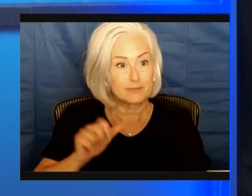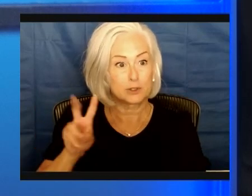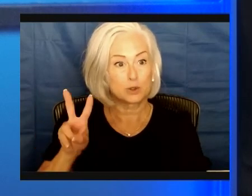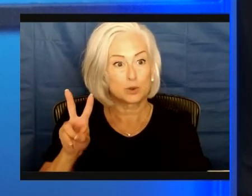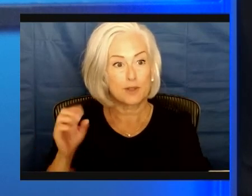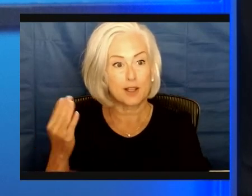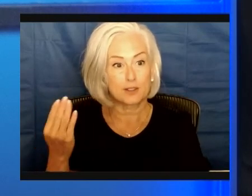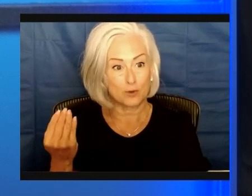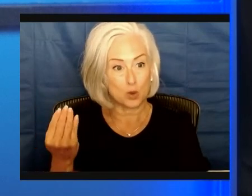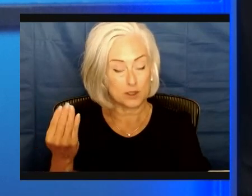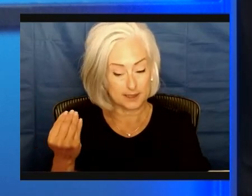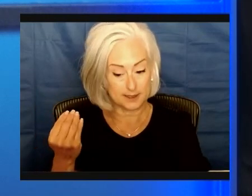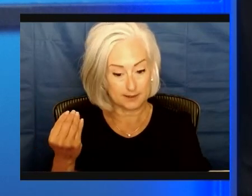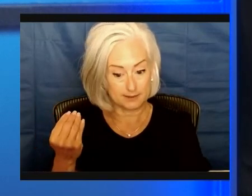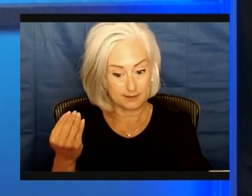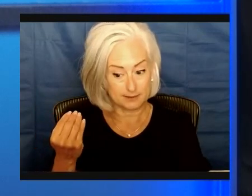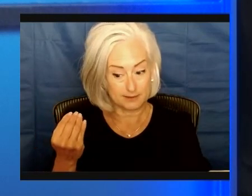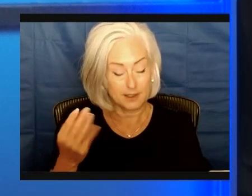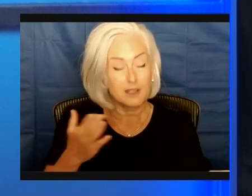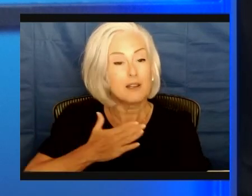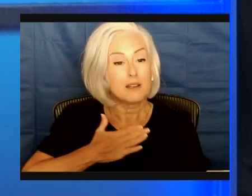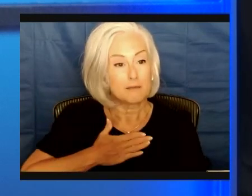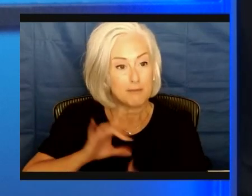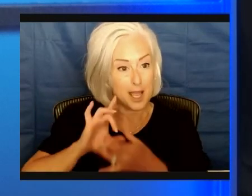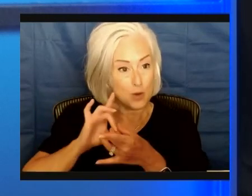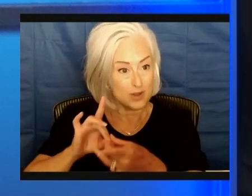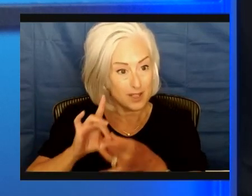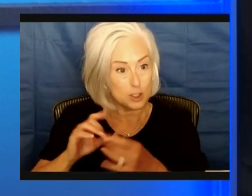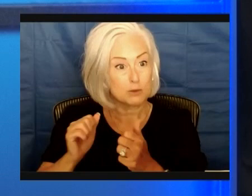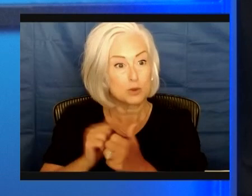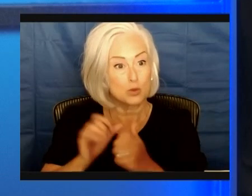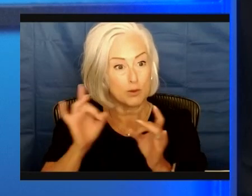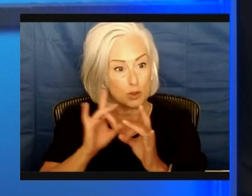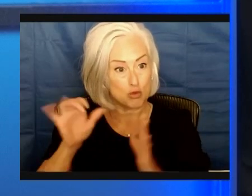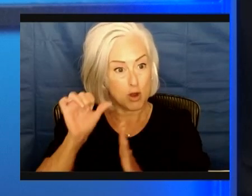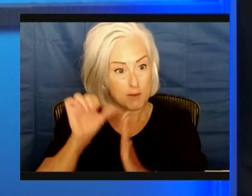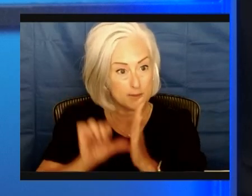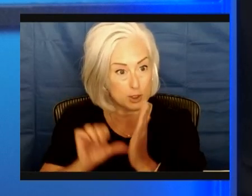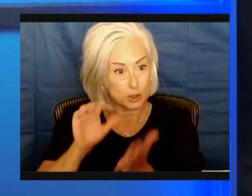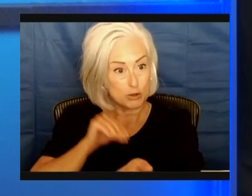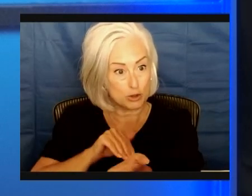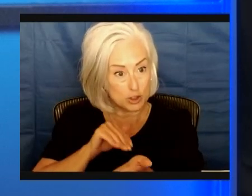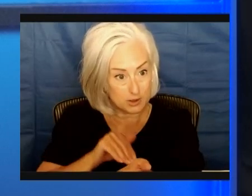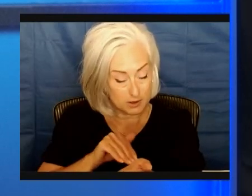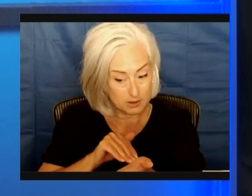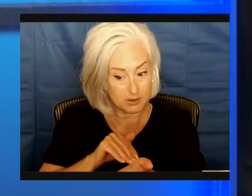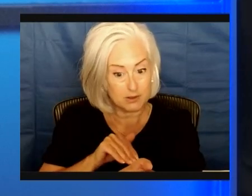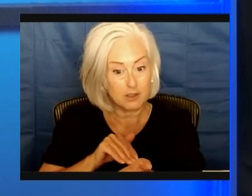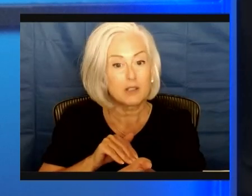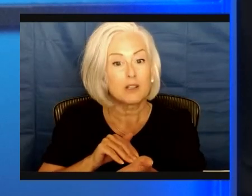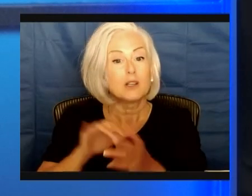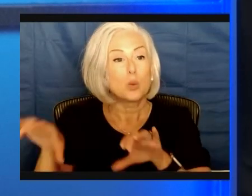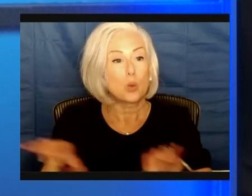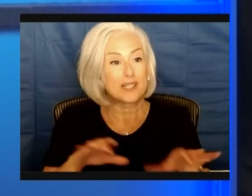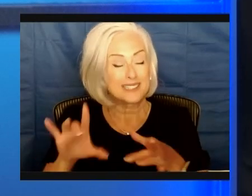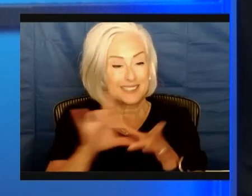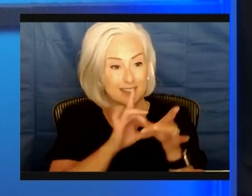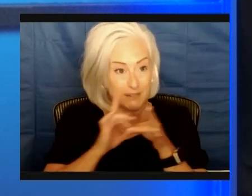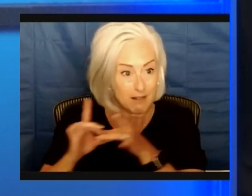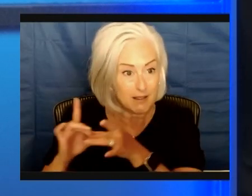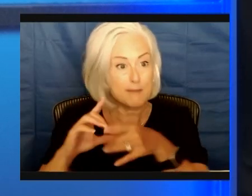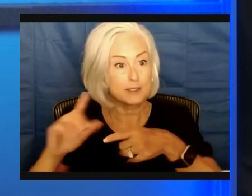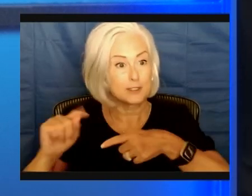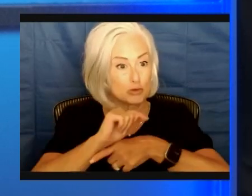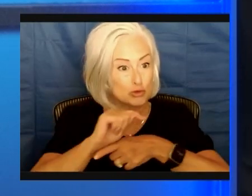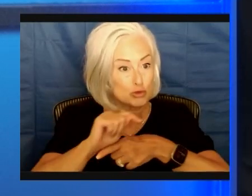the trauma surgeons in Romania, in which we did collaborative training, collaborative research, and then